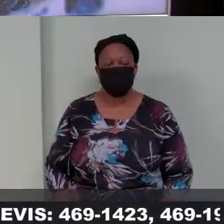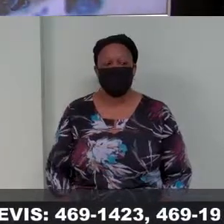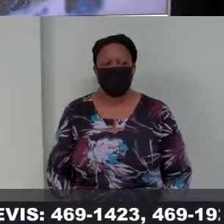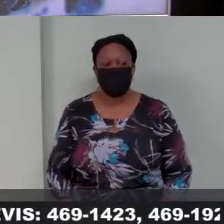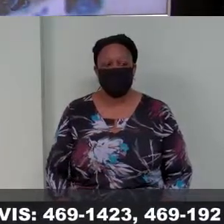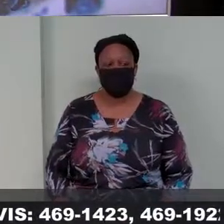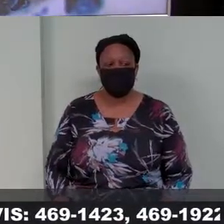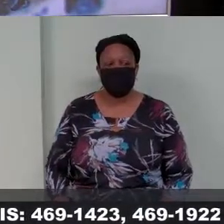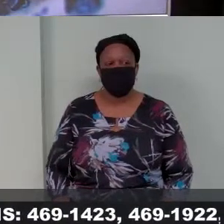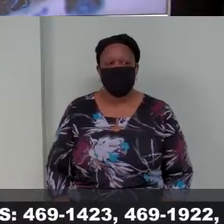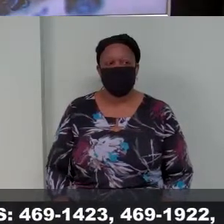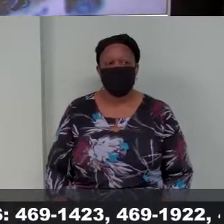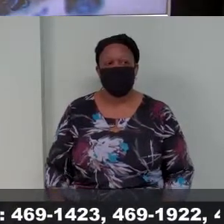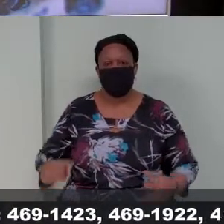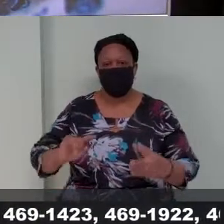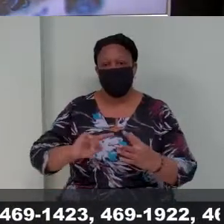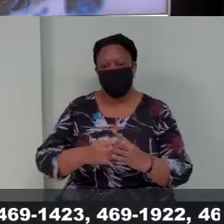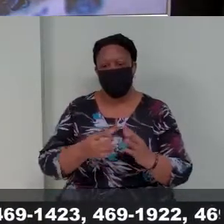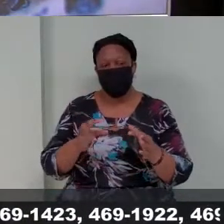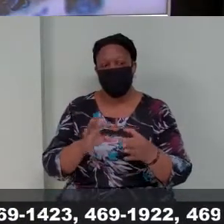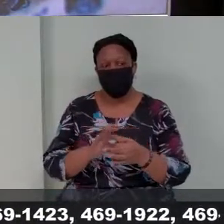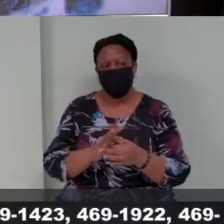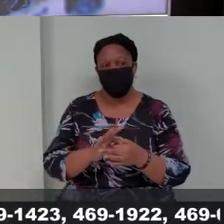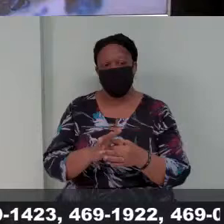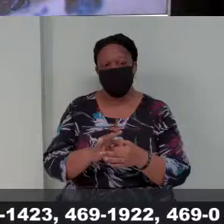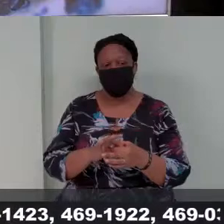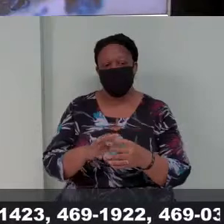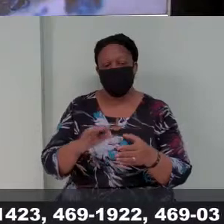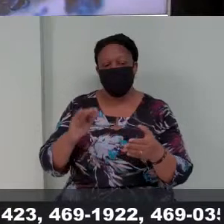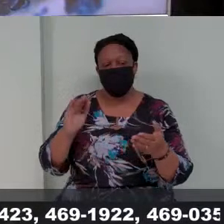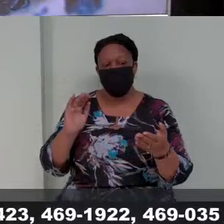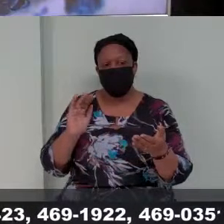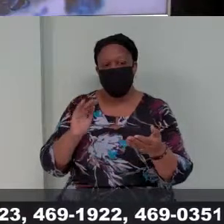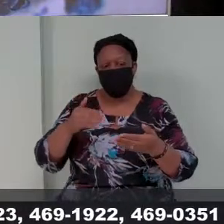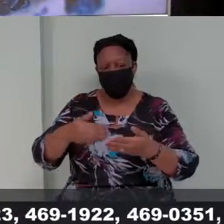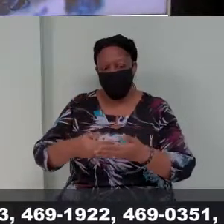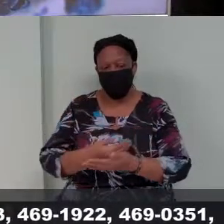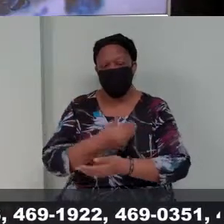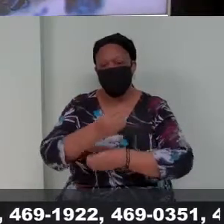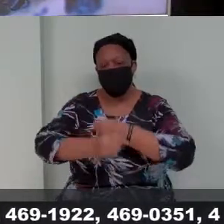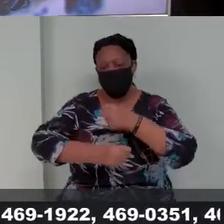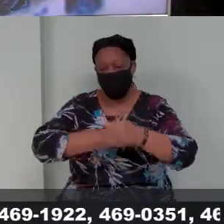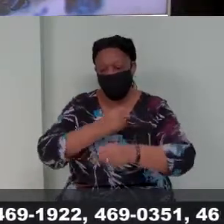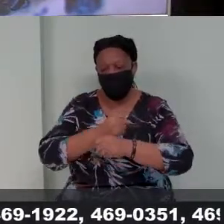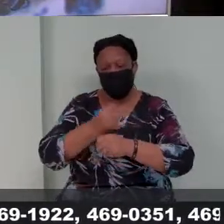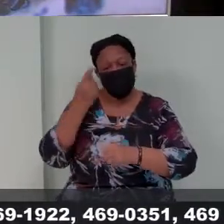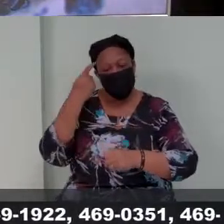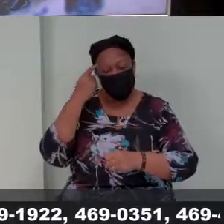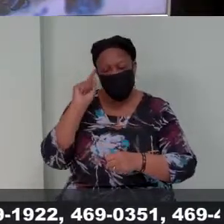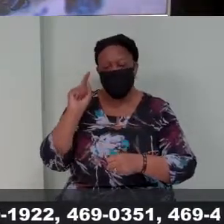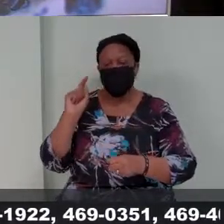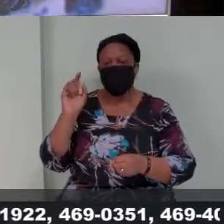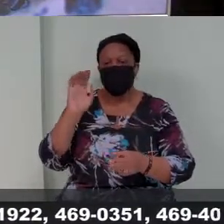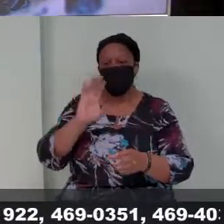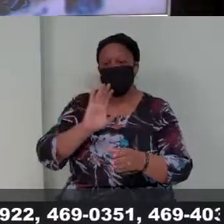2020 commencement modified due to COVID-19. Dr.